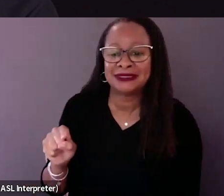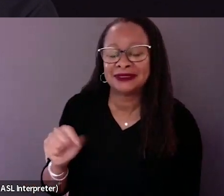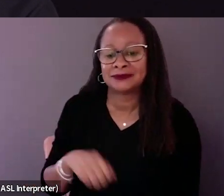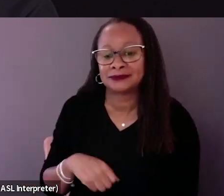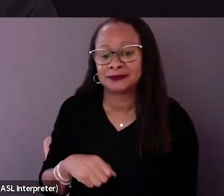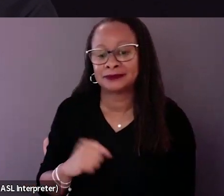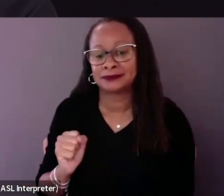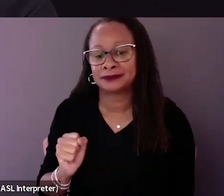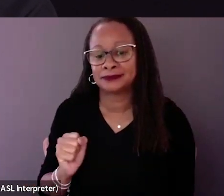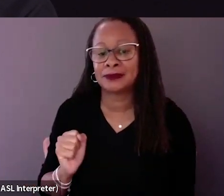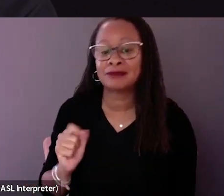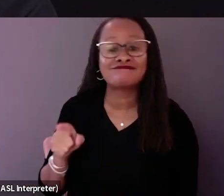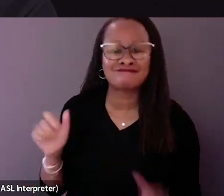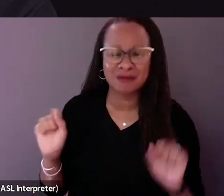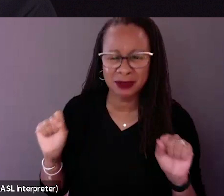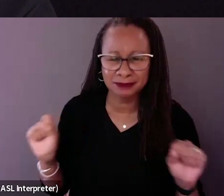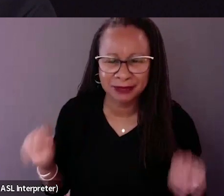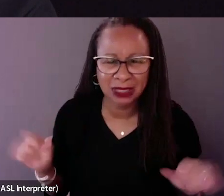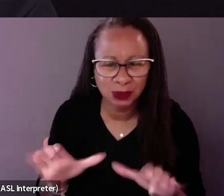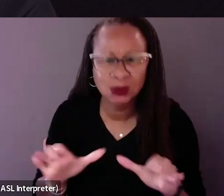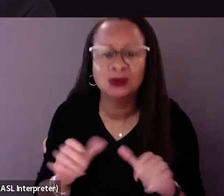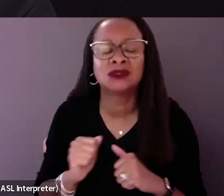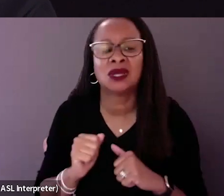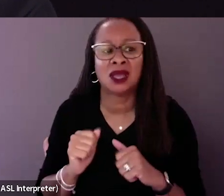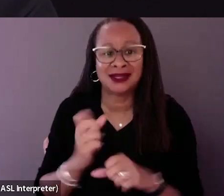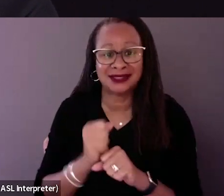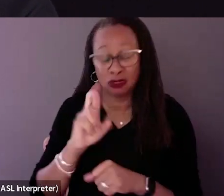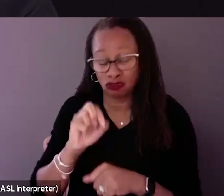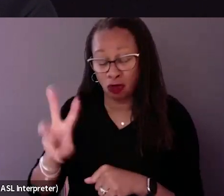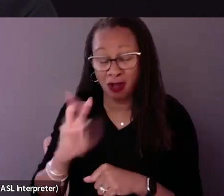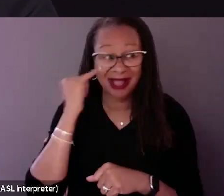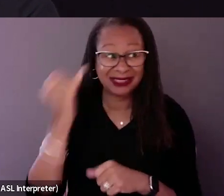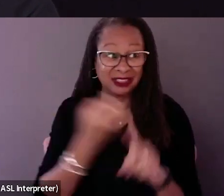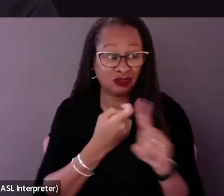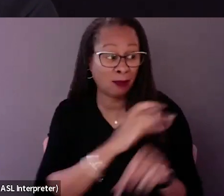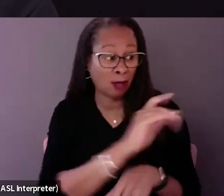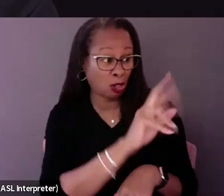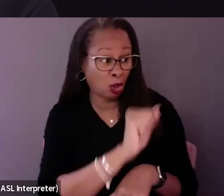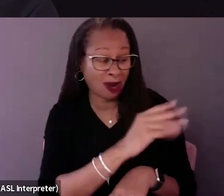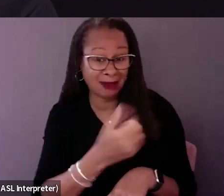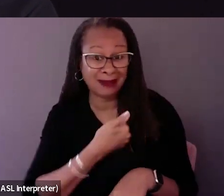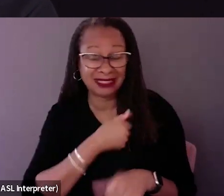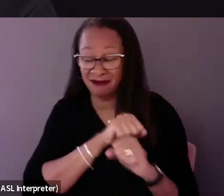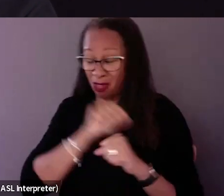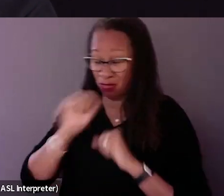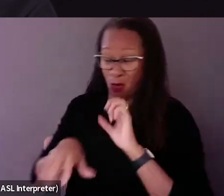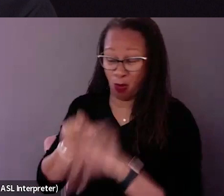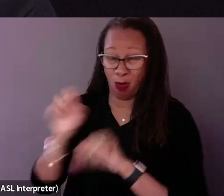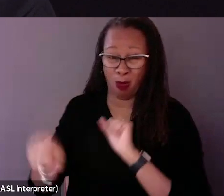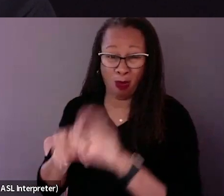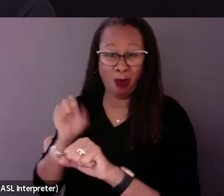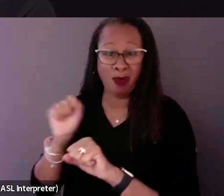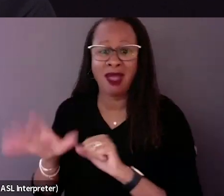was able to kind of take the raw ideas that Laura and I were throwing at him as far as how can